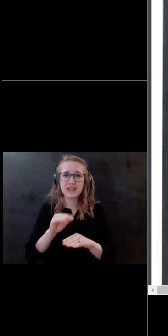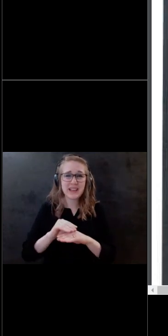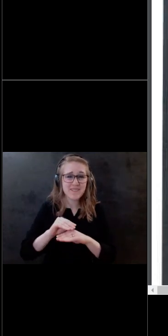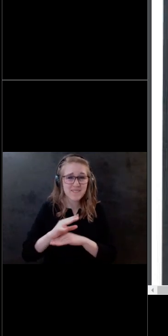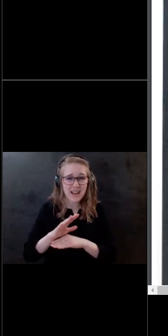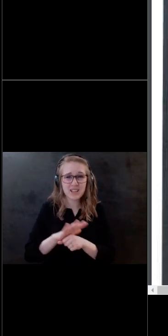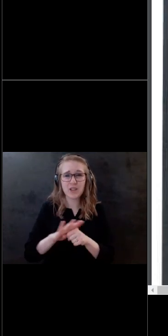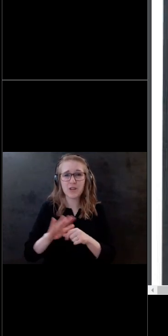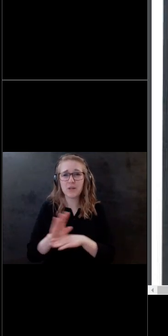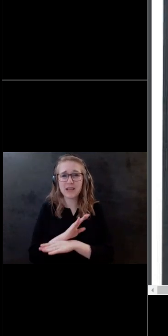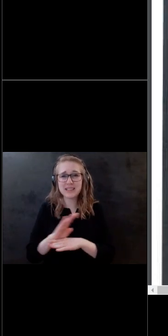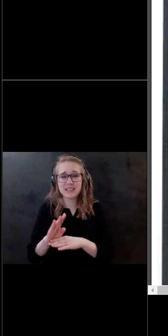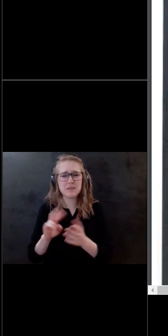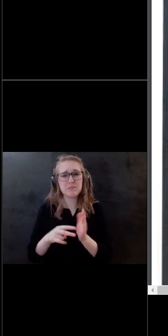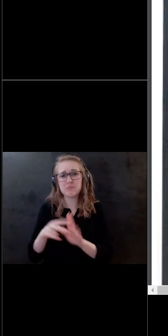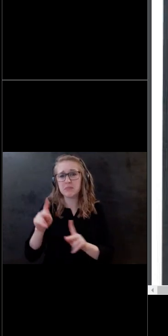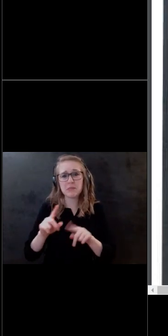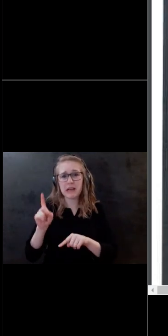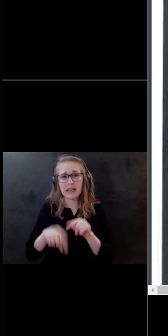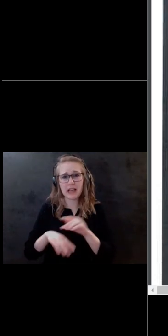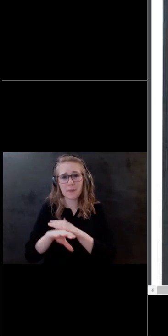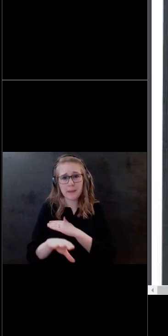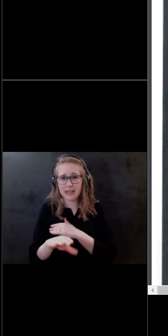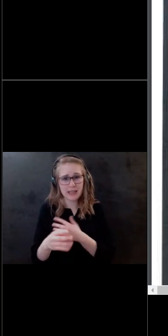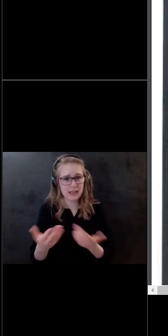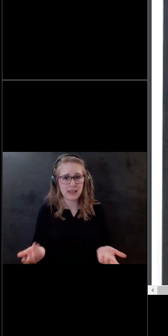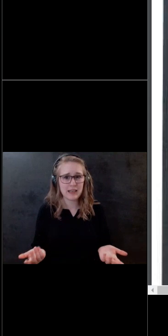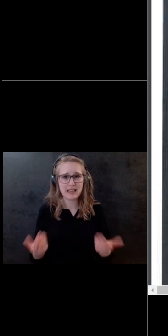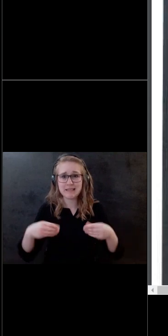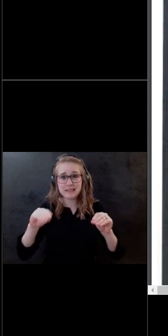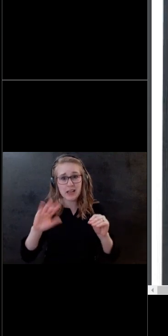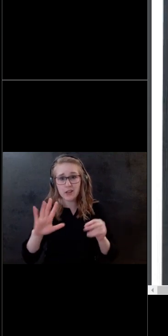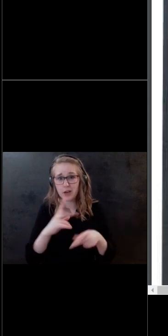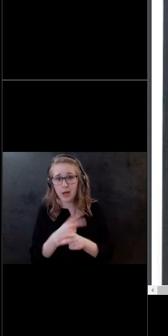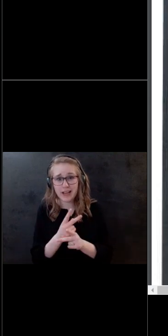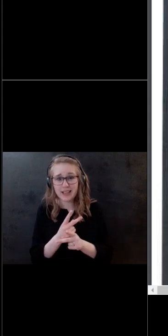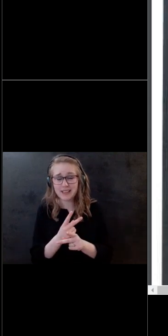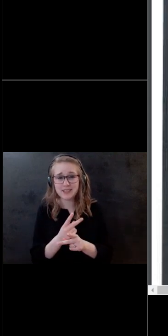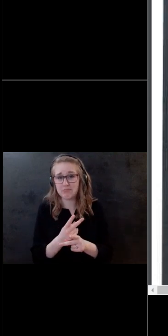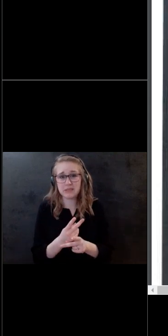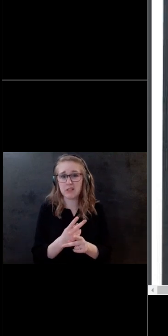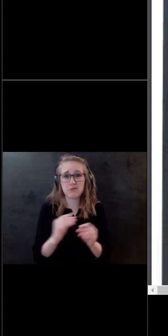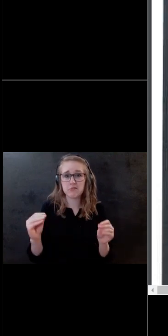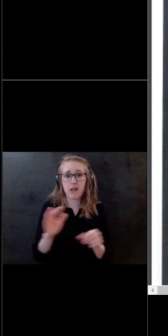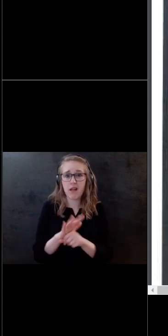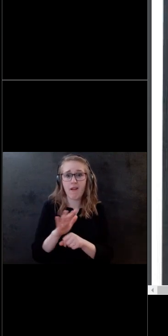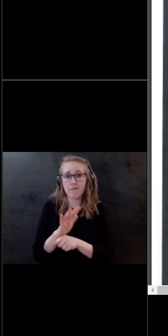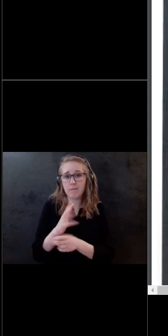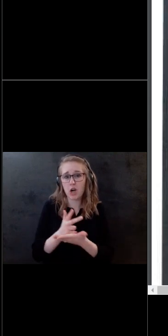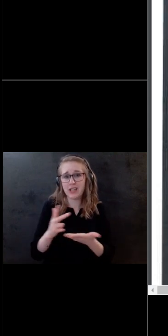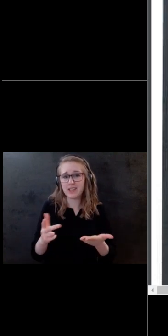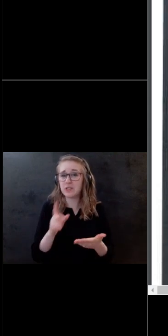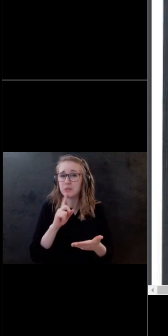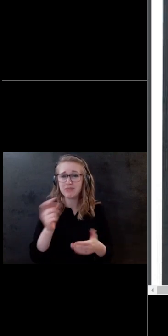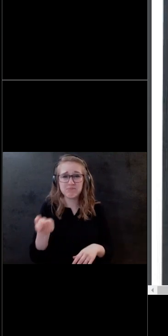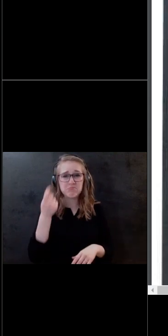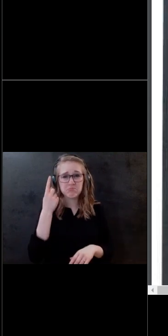businesses by not allowing people to come in and sell their products because of the lack of parking. So it's definitely